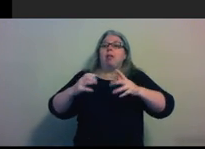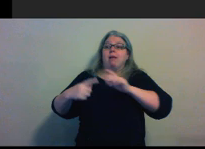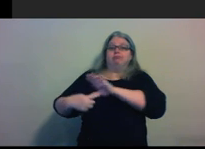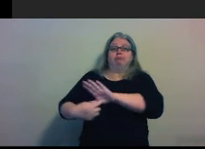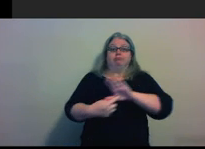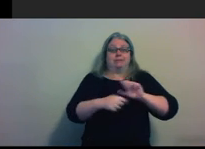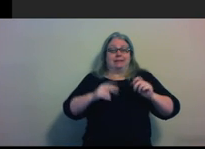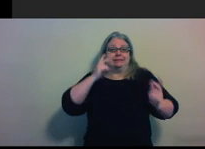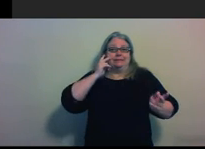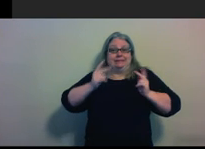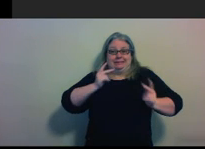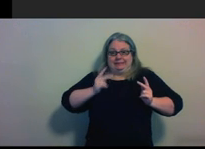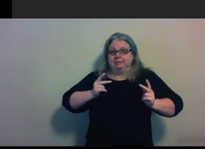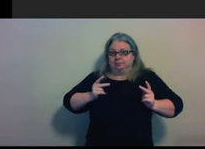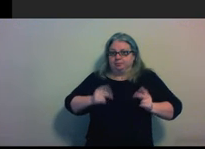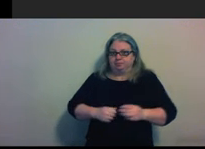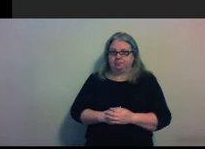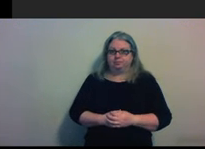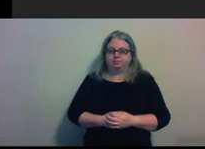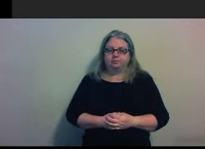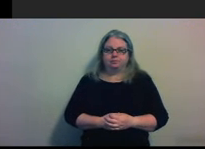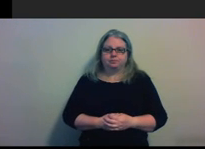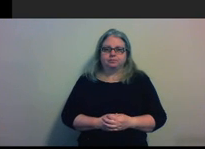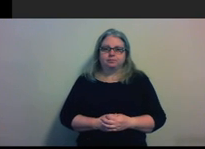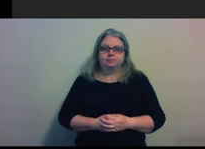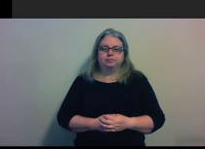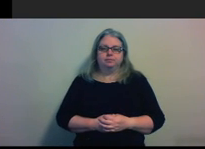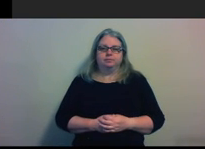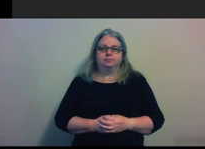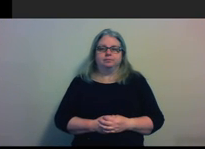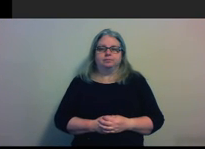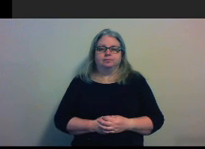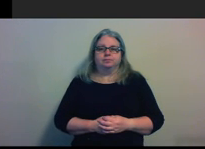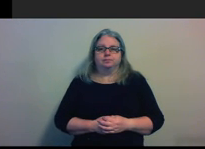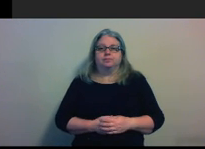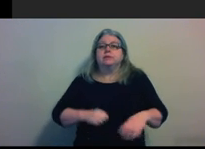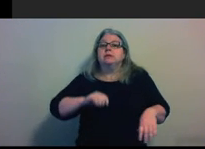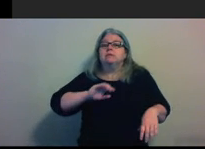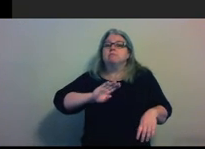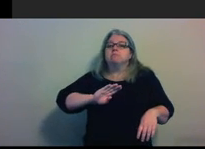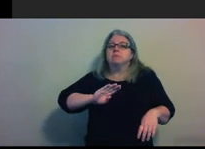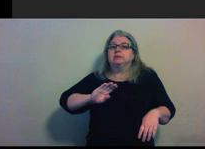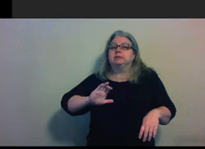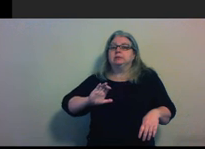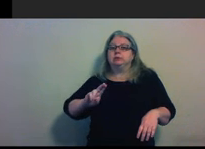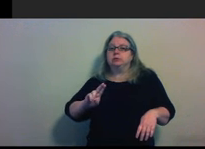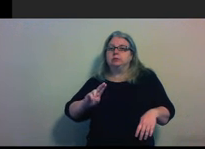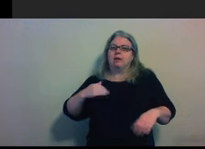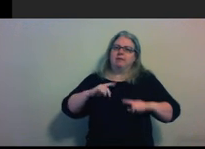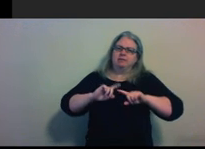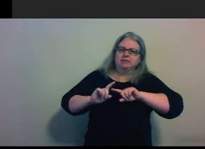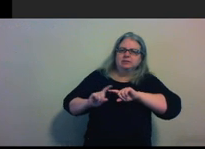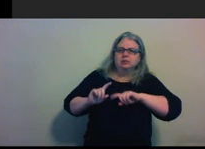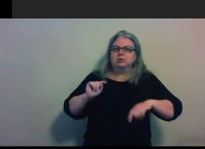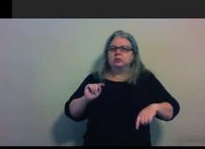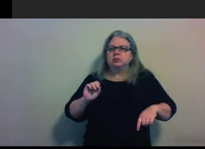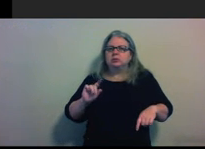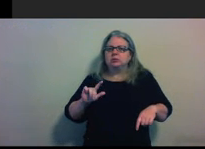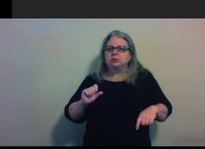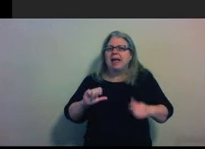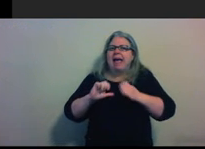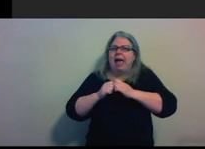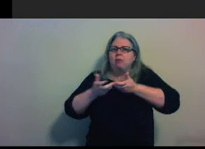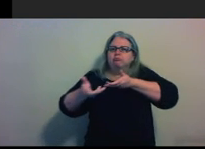to the rest of the class if my camera is off. Blackboard Collaborate has a few different tools that allow you to communicate